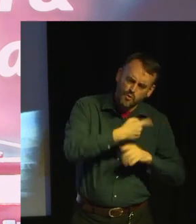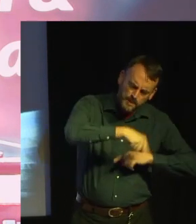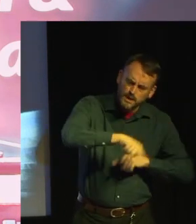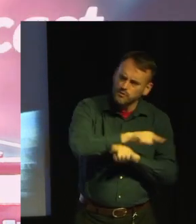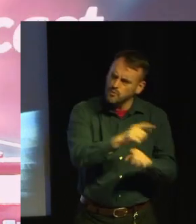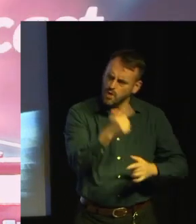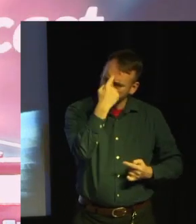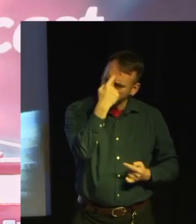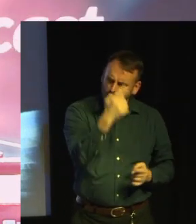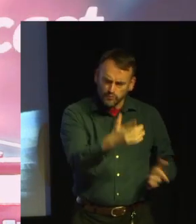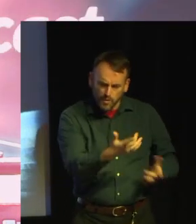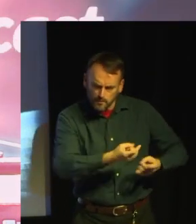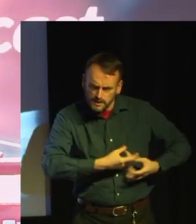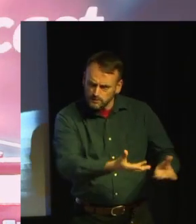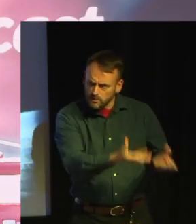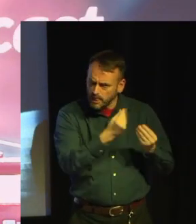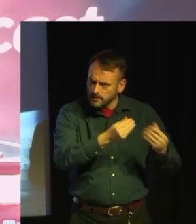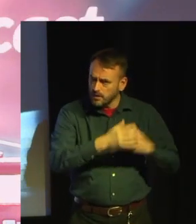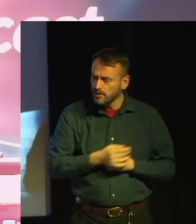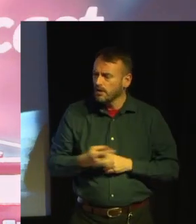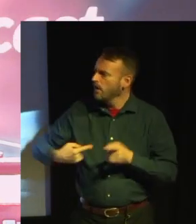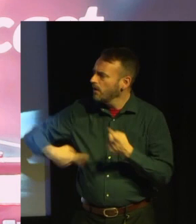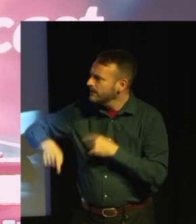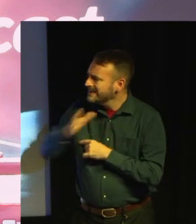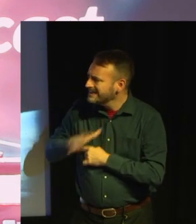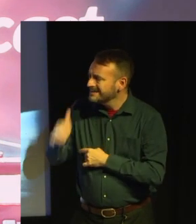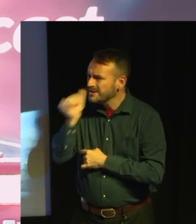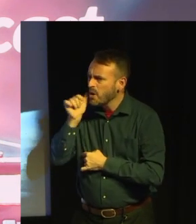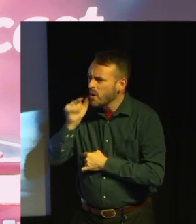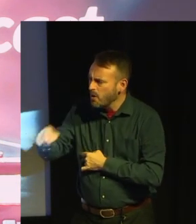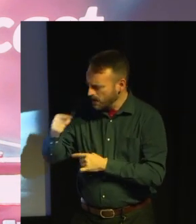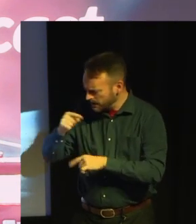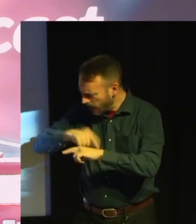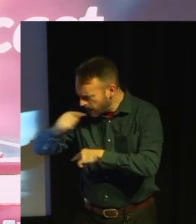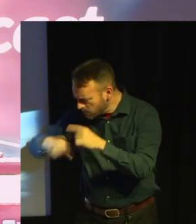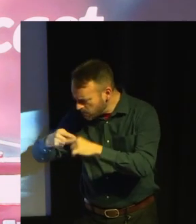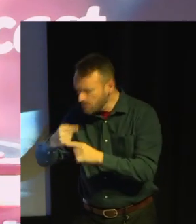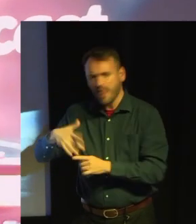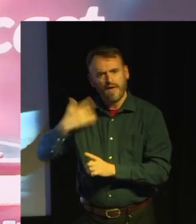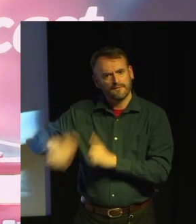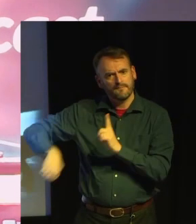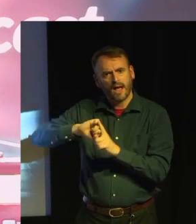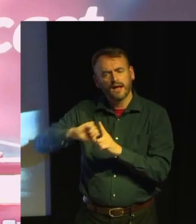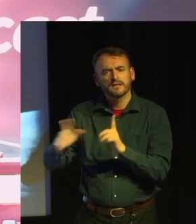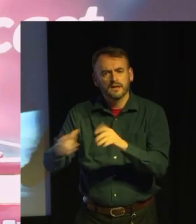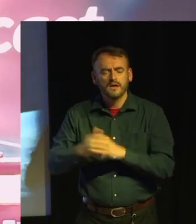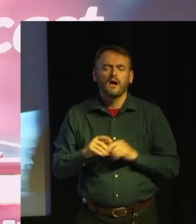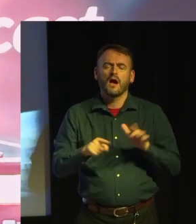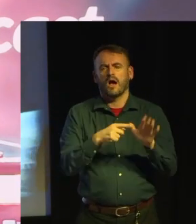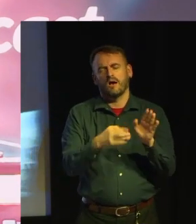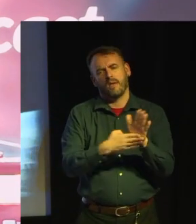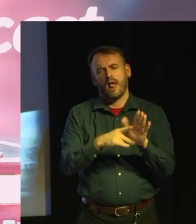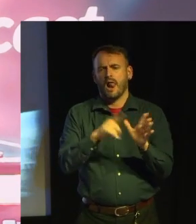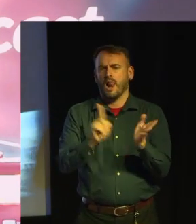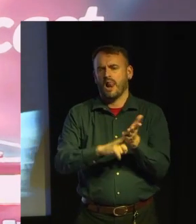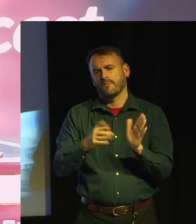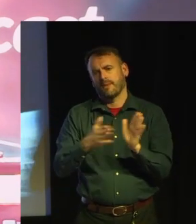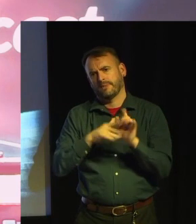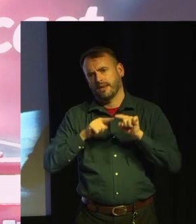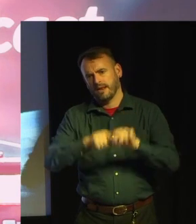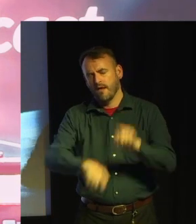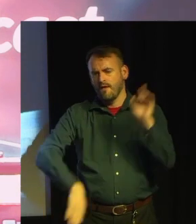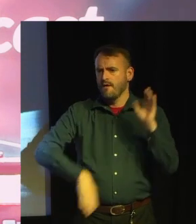loop, let us know. We need to find out how this time loop will impact our lives. Amal Macmillan, politician, pro-time loop activist,